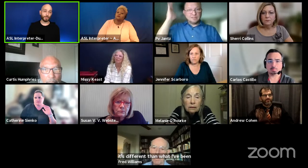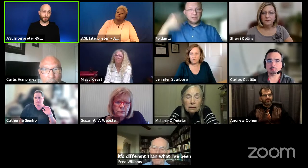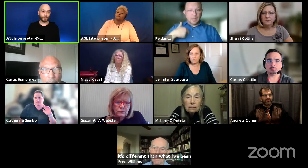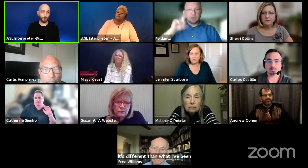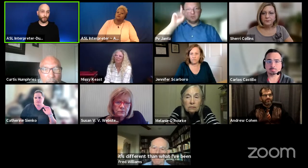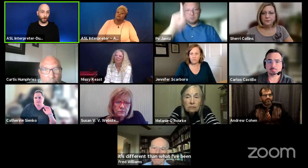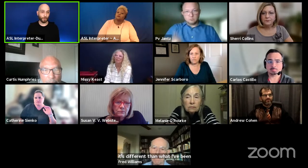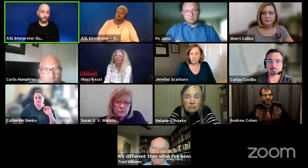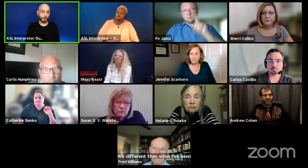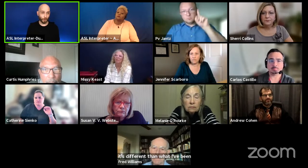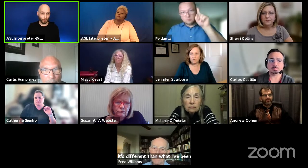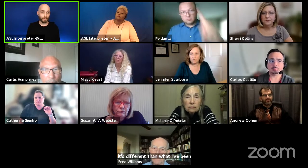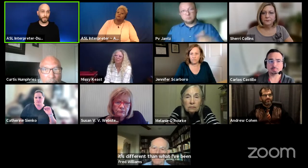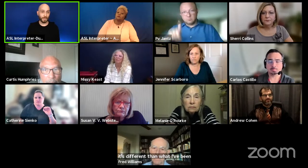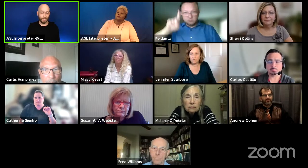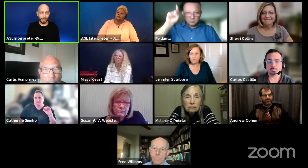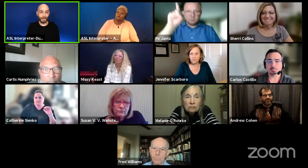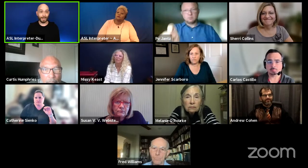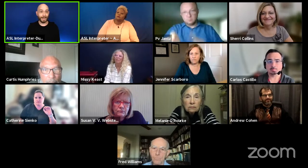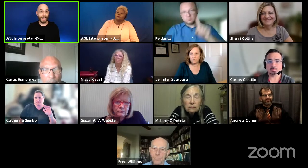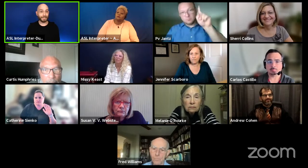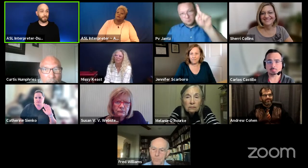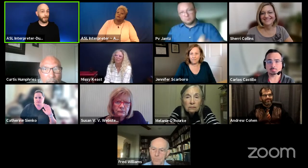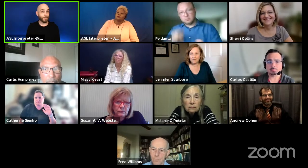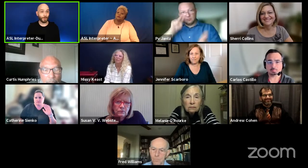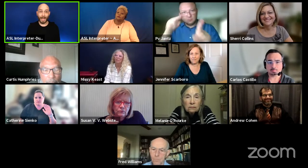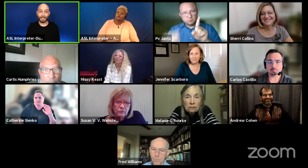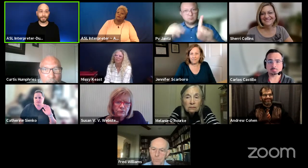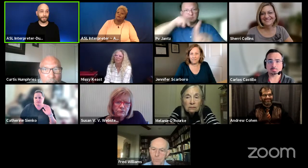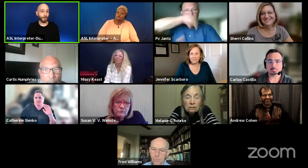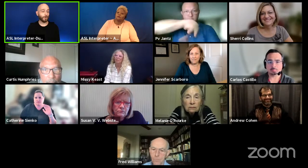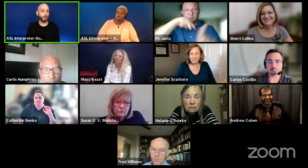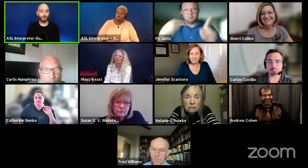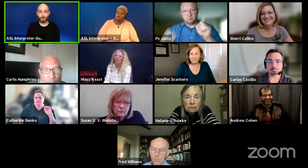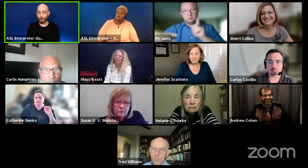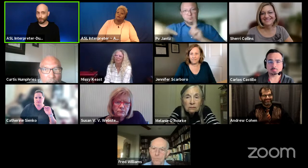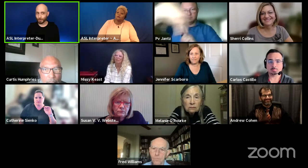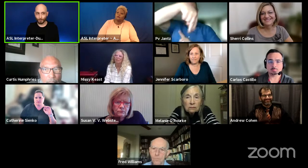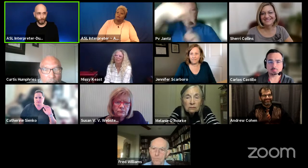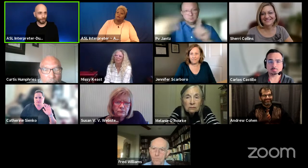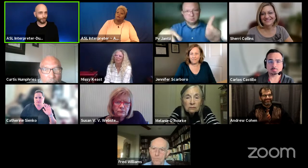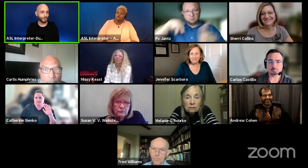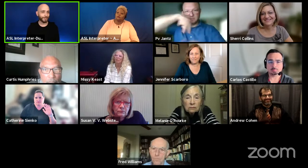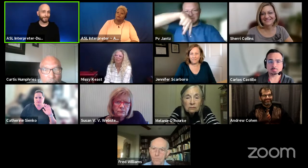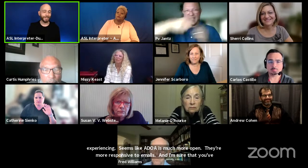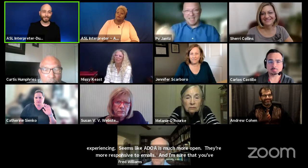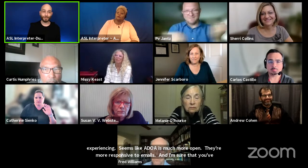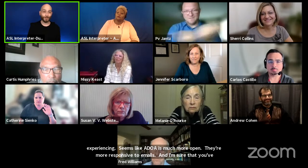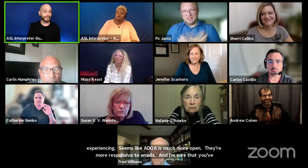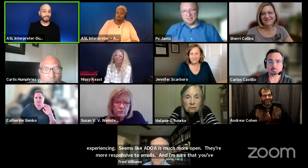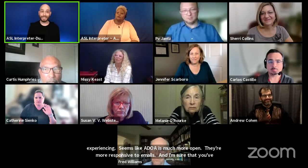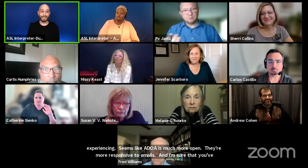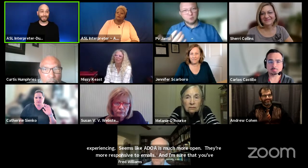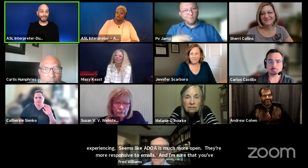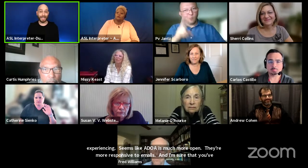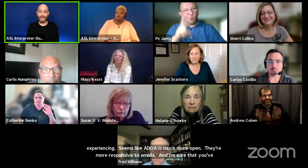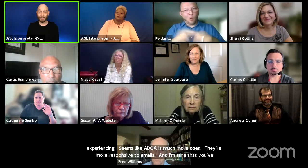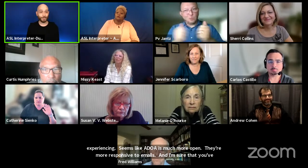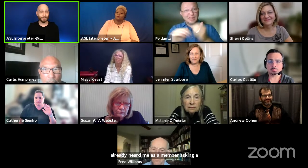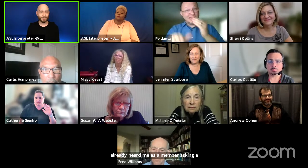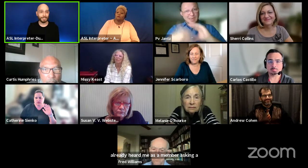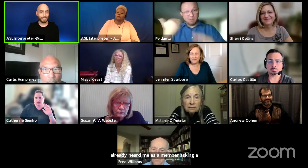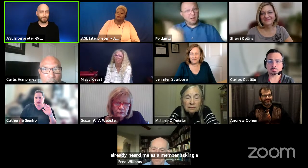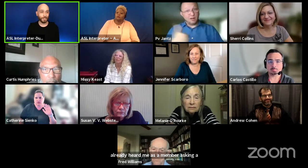And I'm sure that you've already heard me as a member asking a whole host of questions, just trying to get